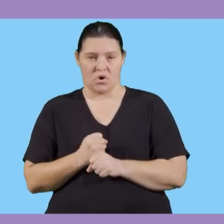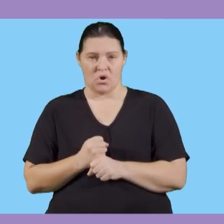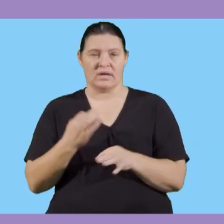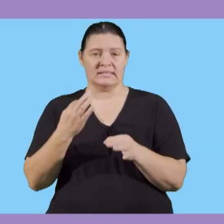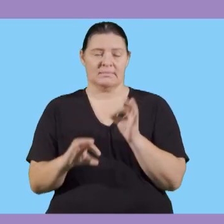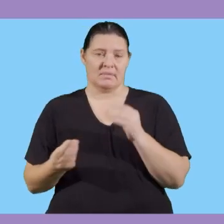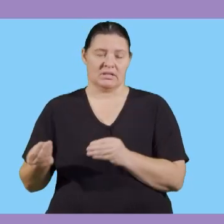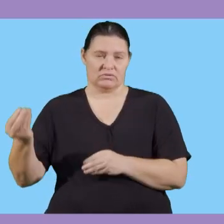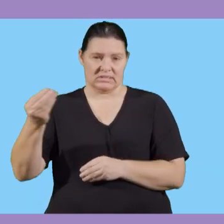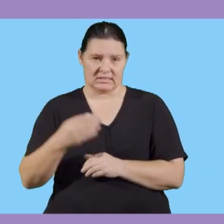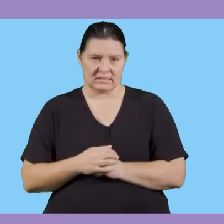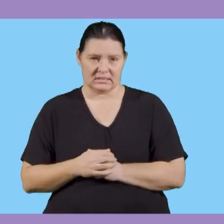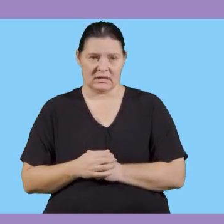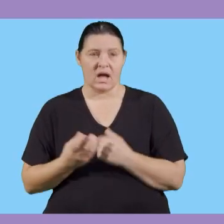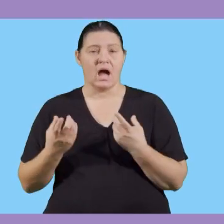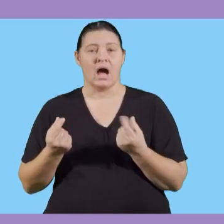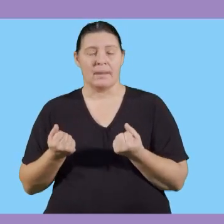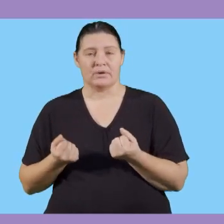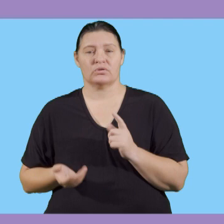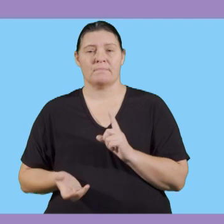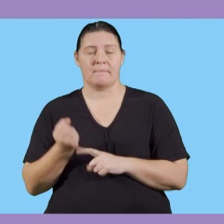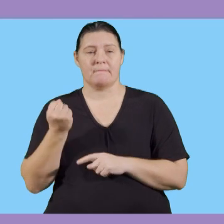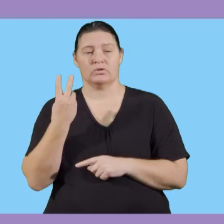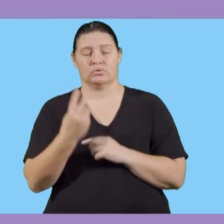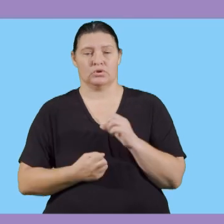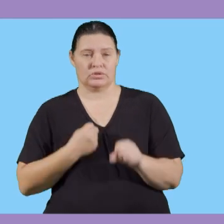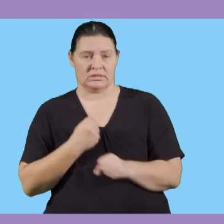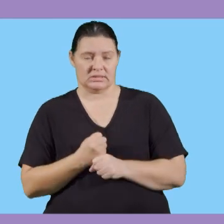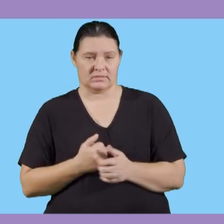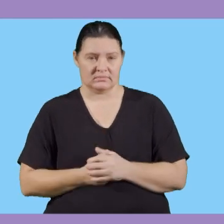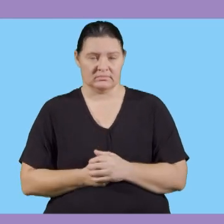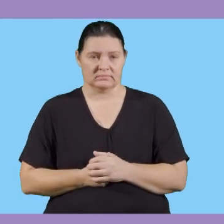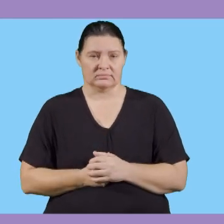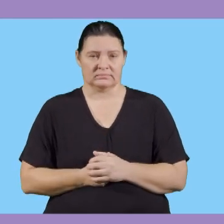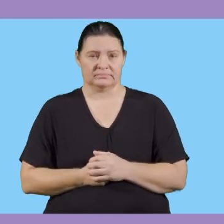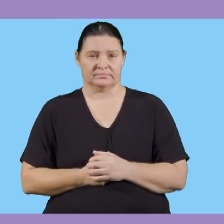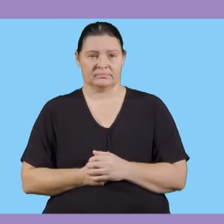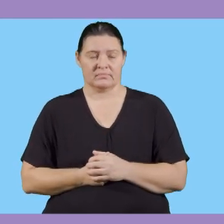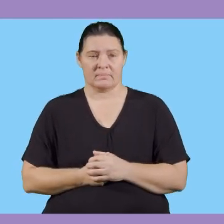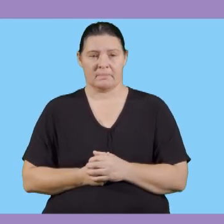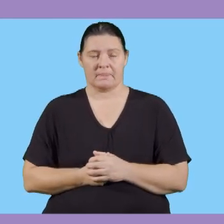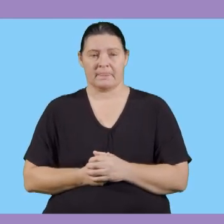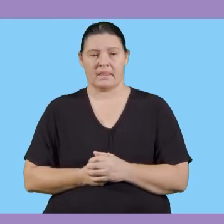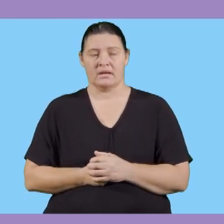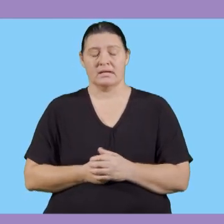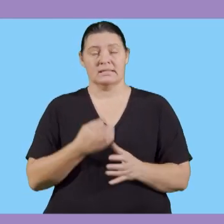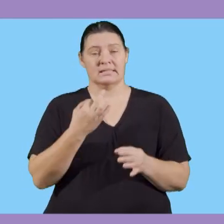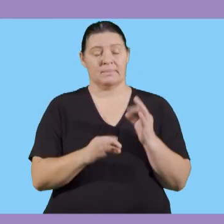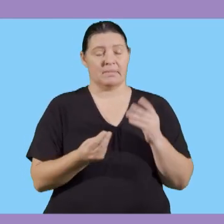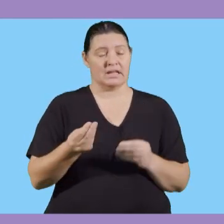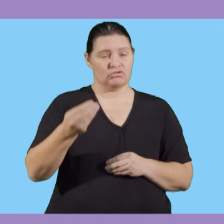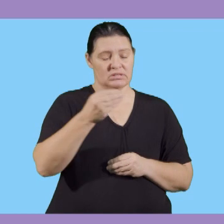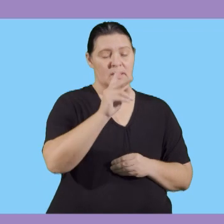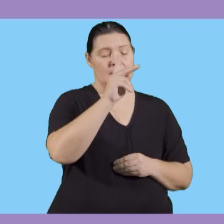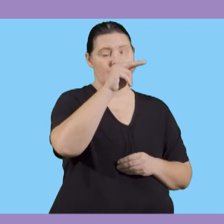simple interest. How much will he have after 2 years? So remember, simple interest will be